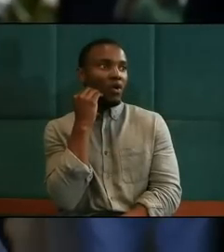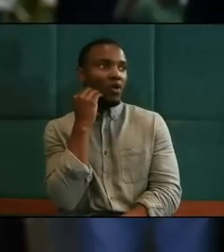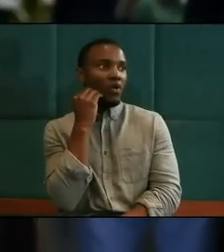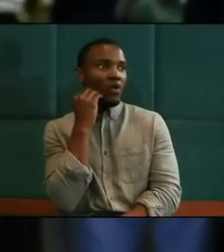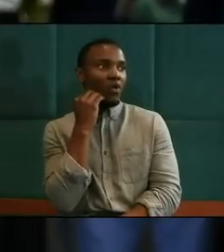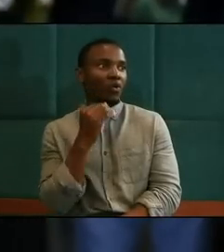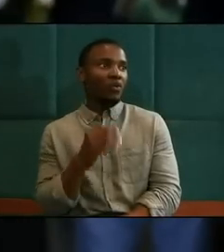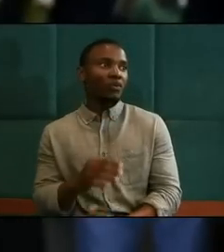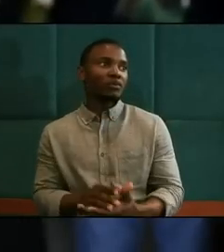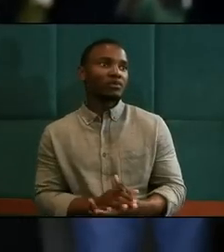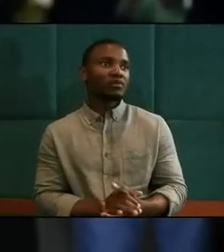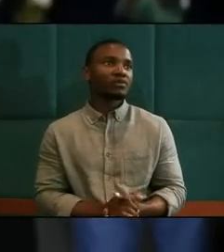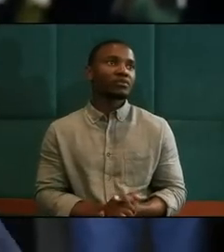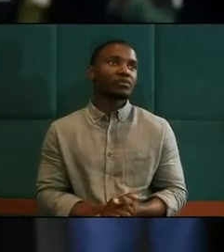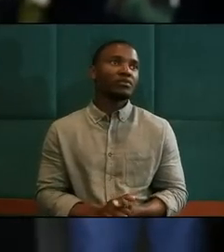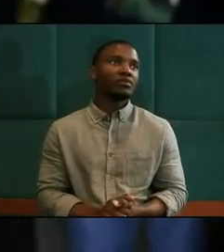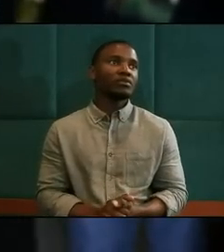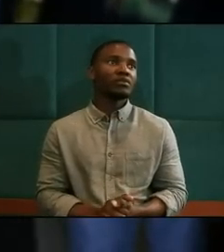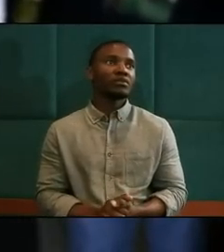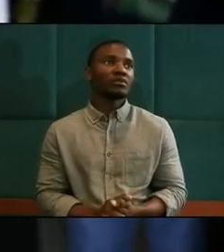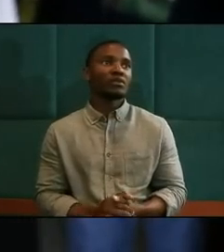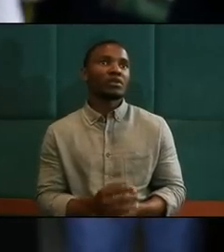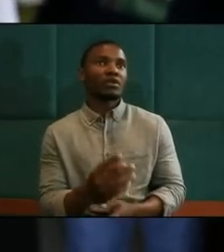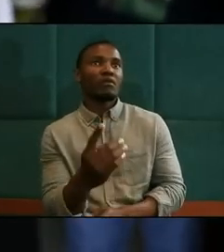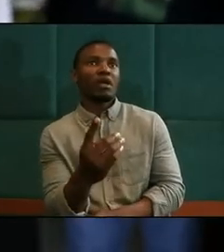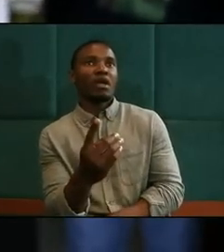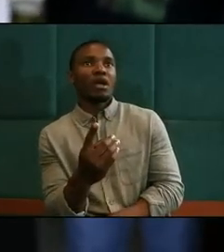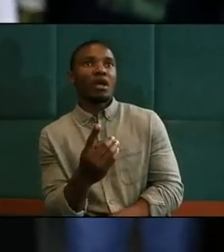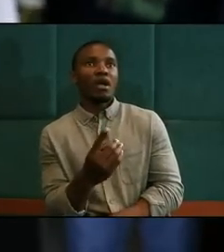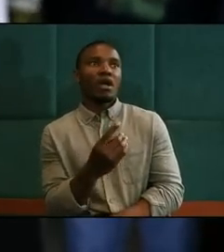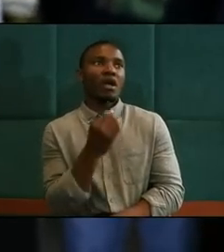coming. God bless you. I see you coming. Praise the Lord. You're coming.